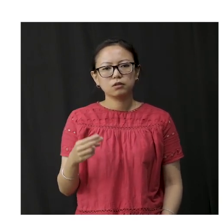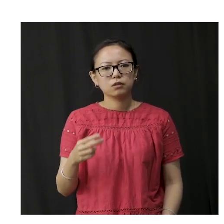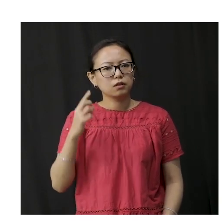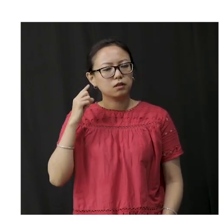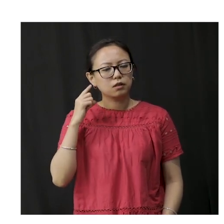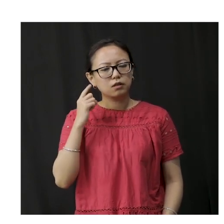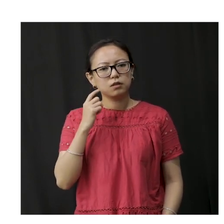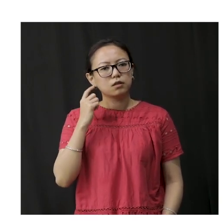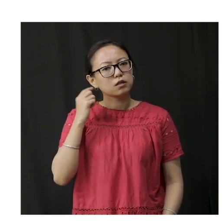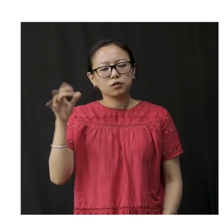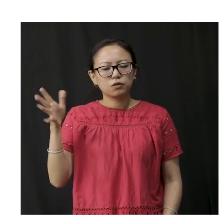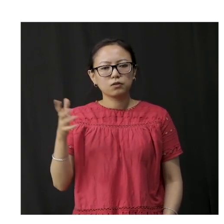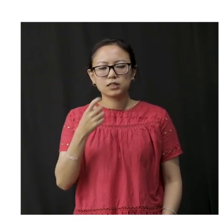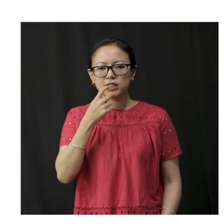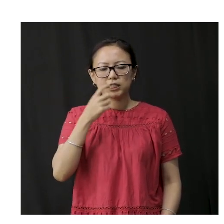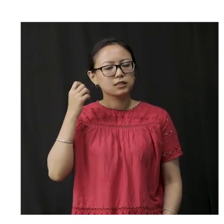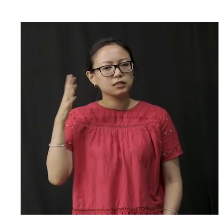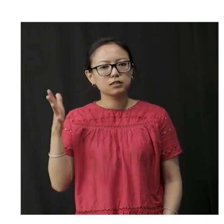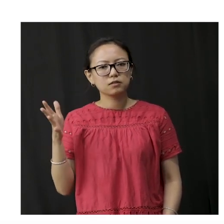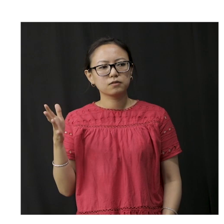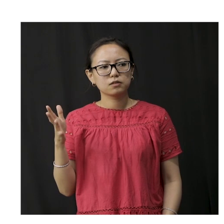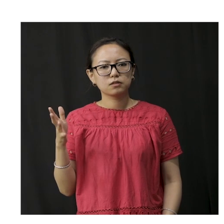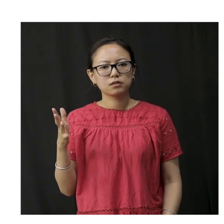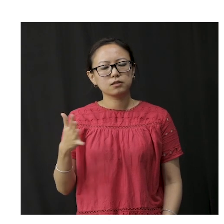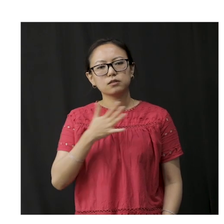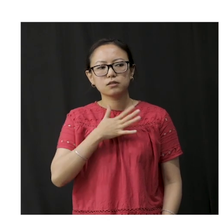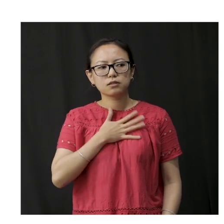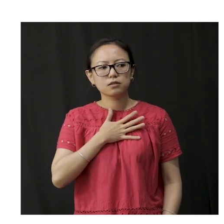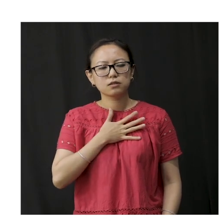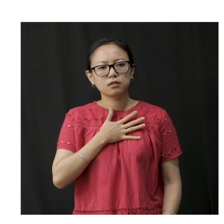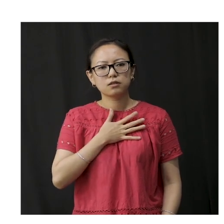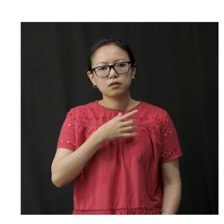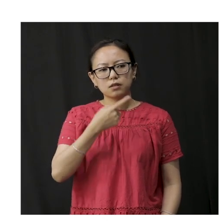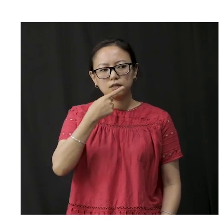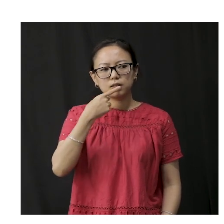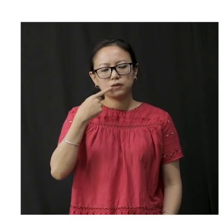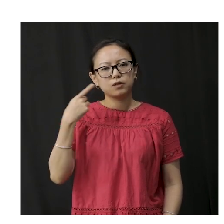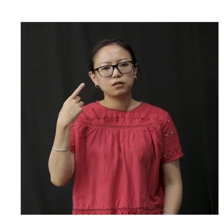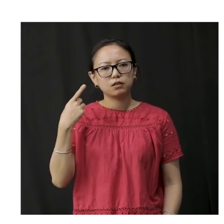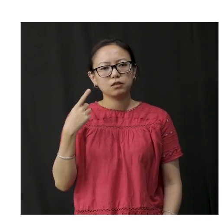Gold, silver, green, red,